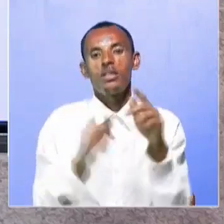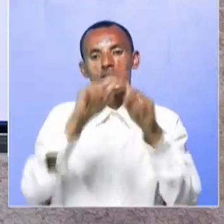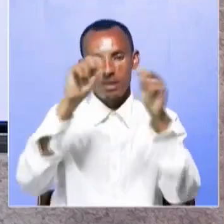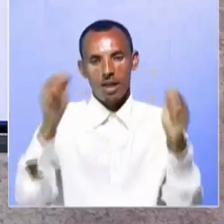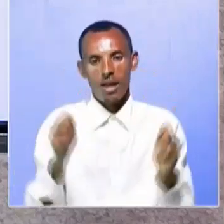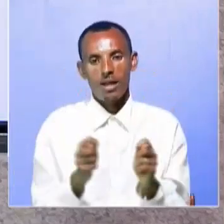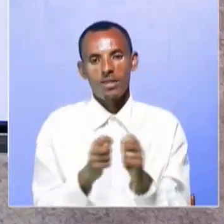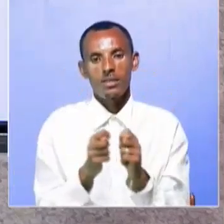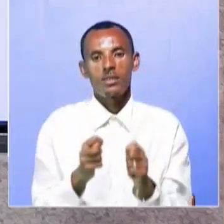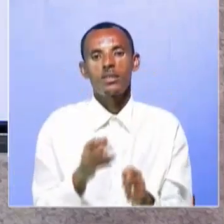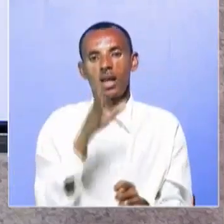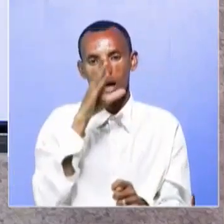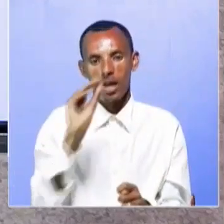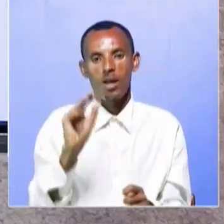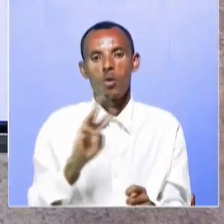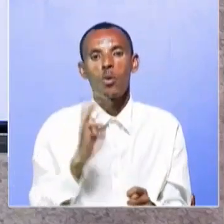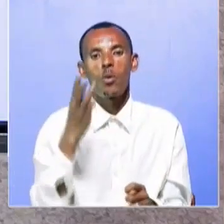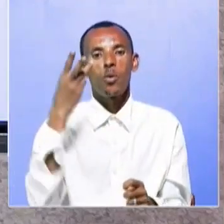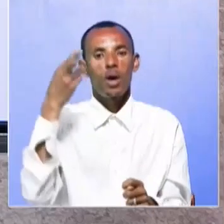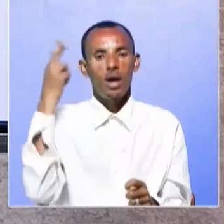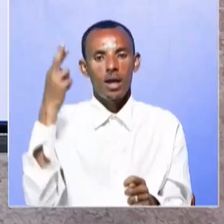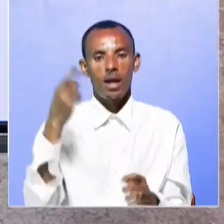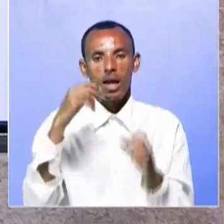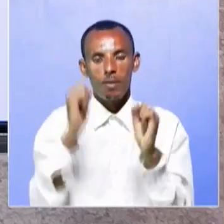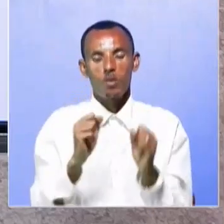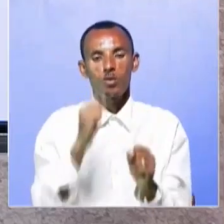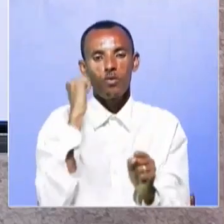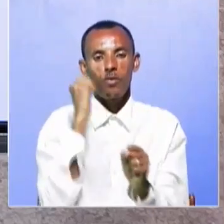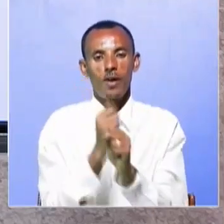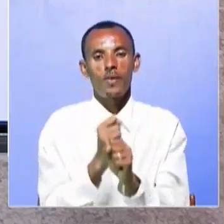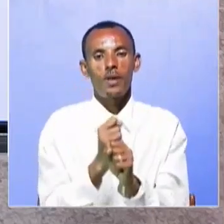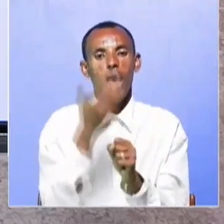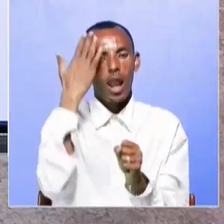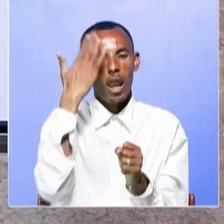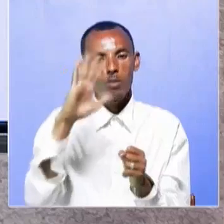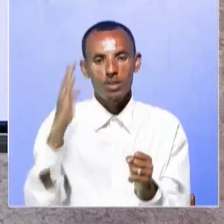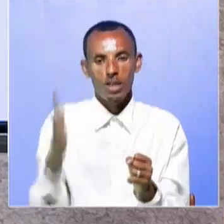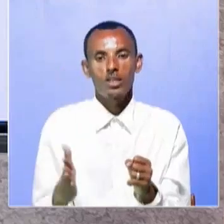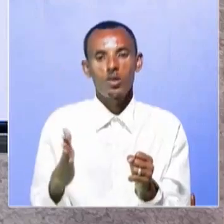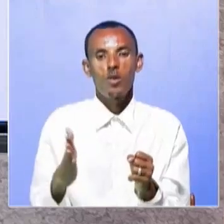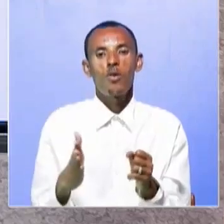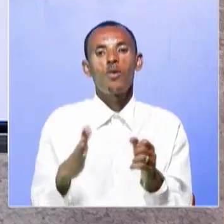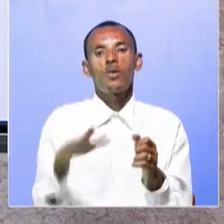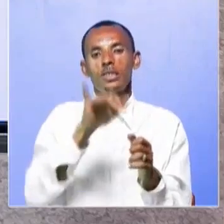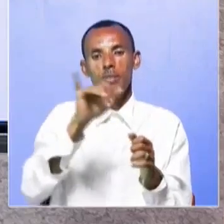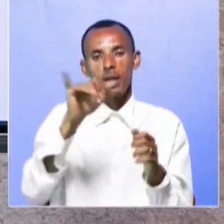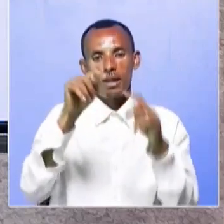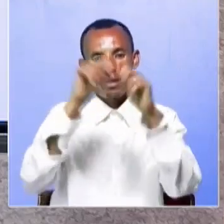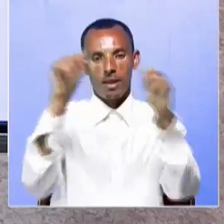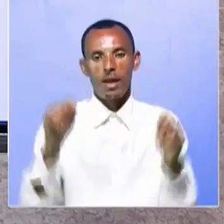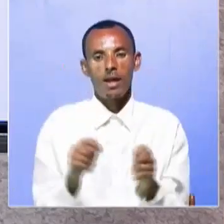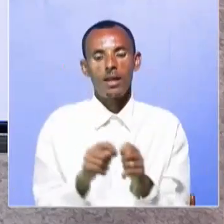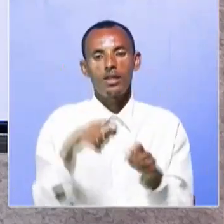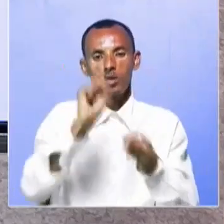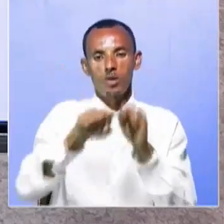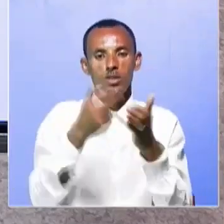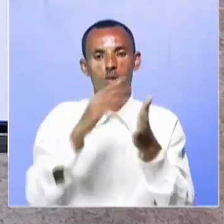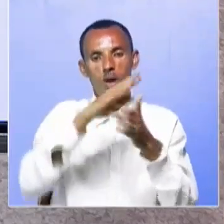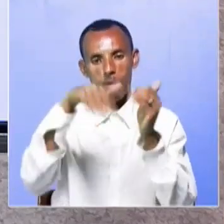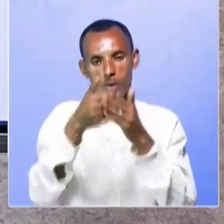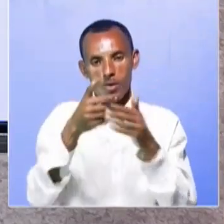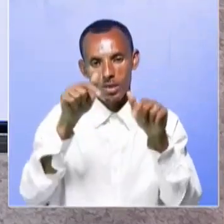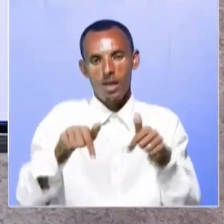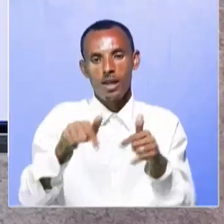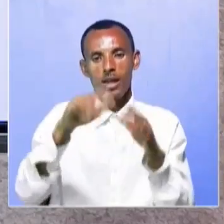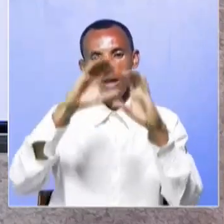triangles, and we were also able to find some unknown sides of a certain similar triangles. So this is all about